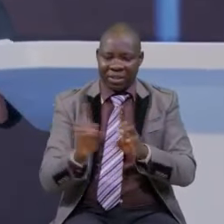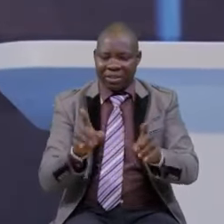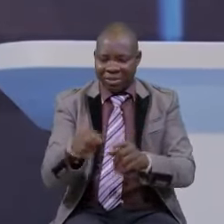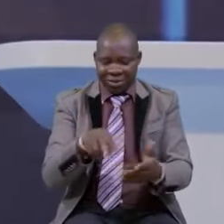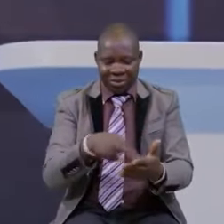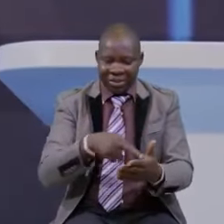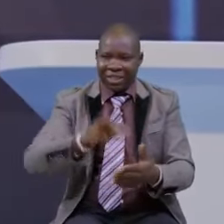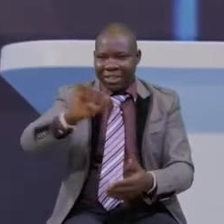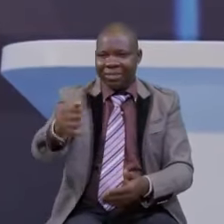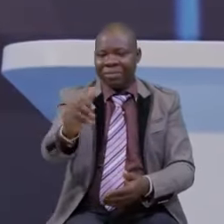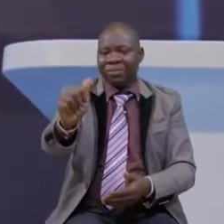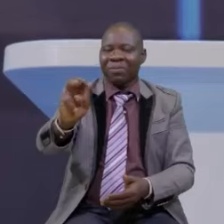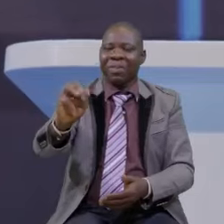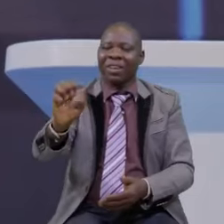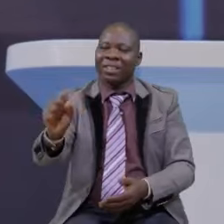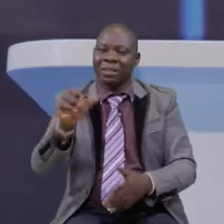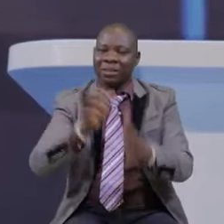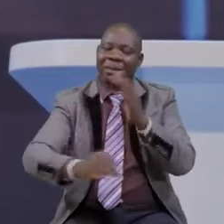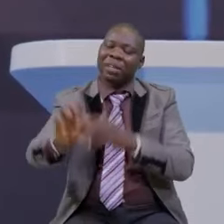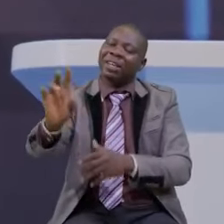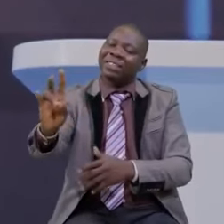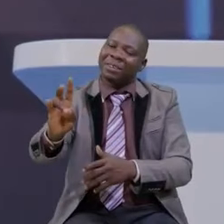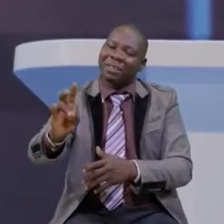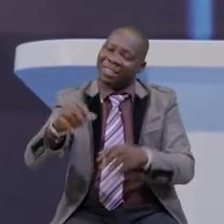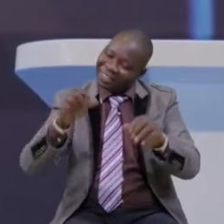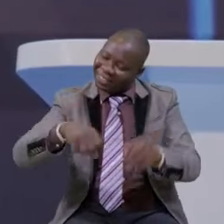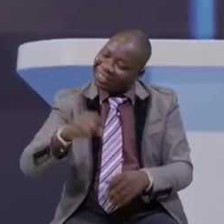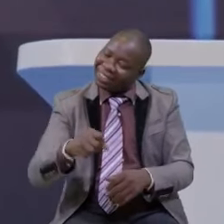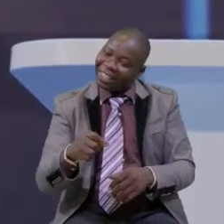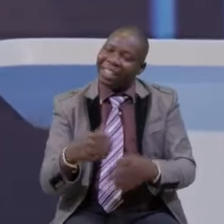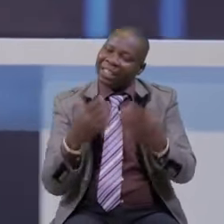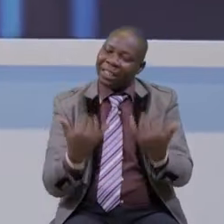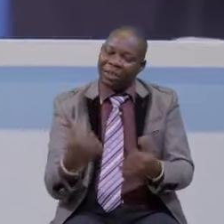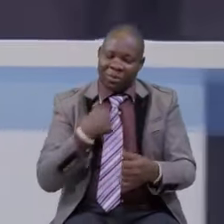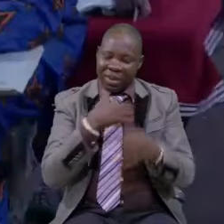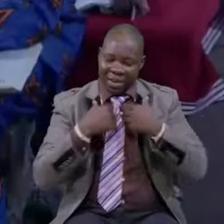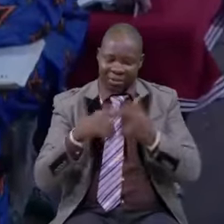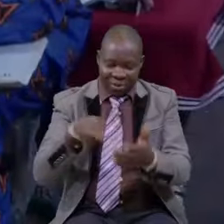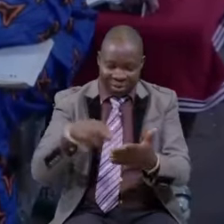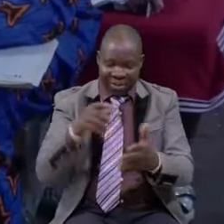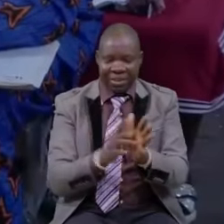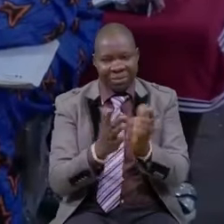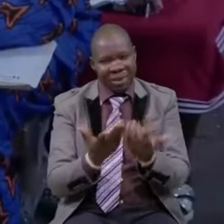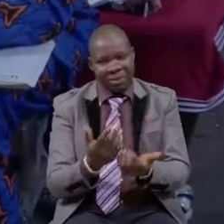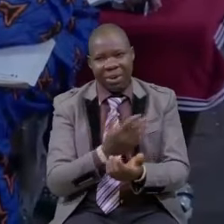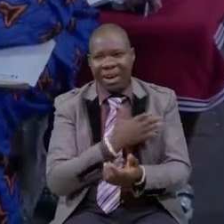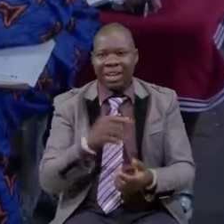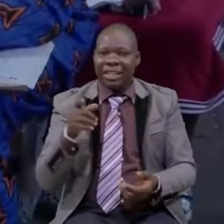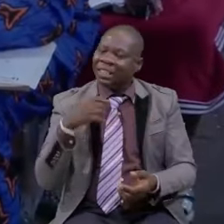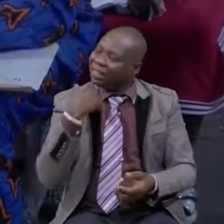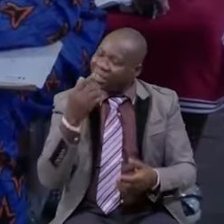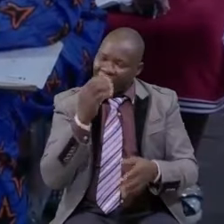You see, we need to really read the Bible, or read the Bible. And it says, when we read